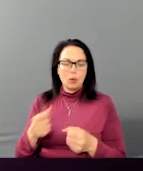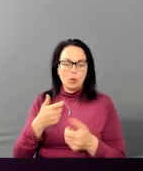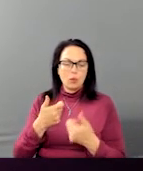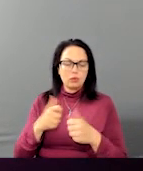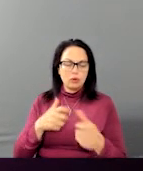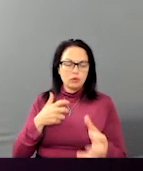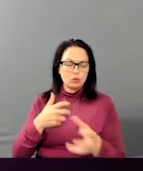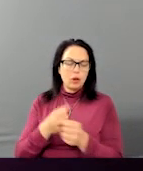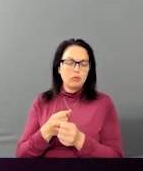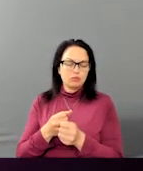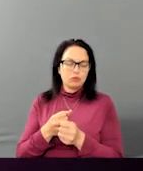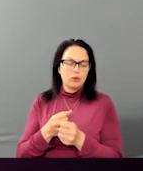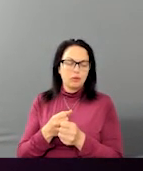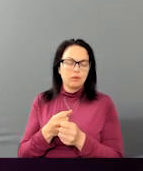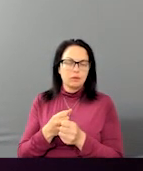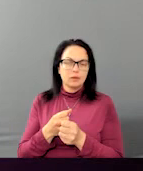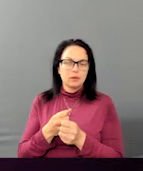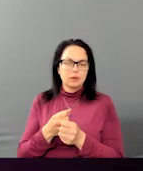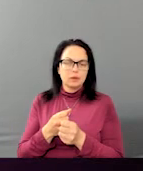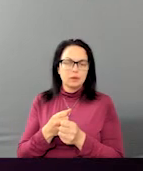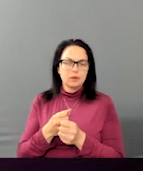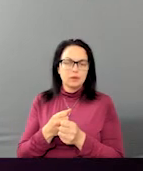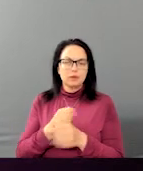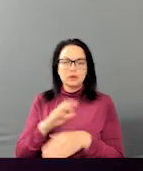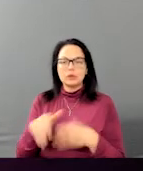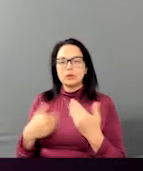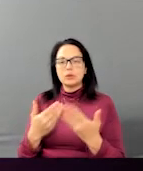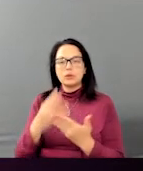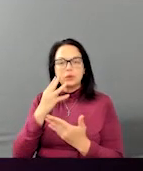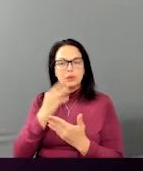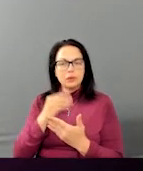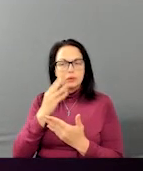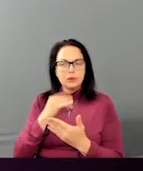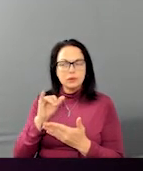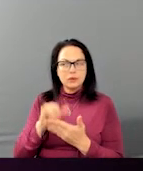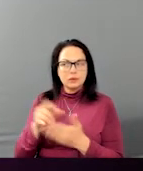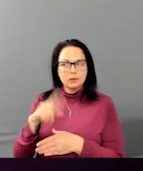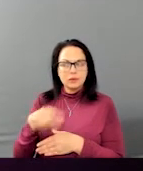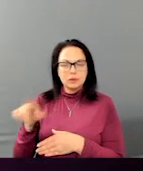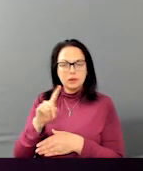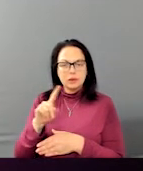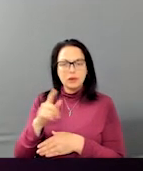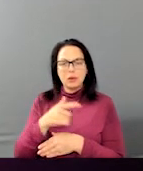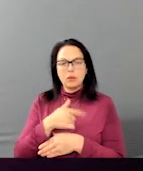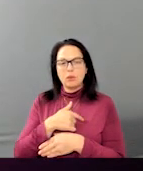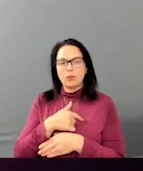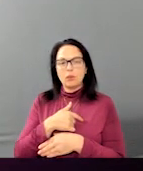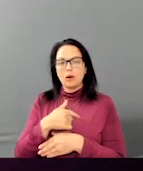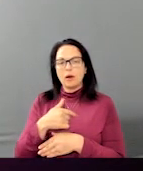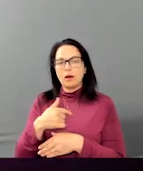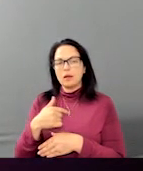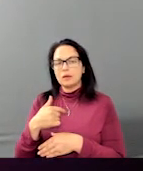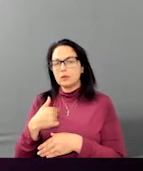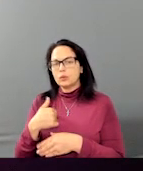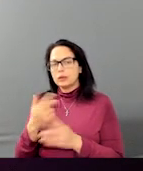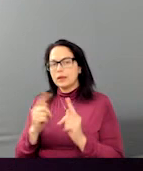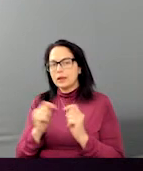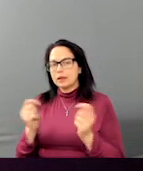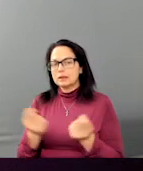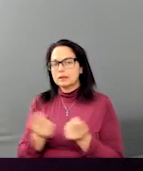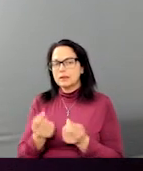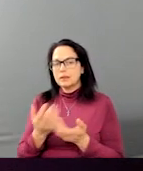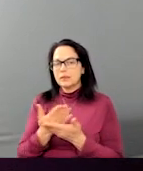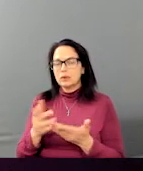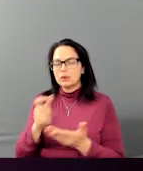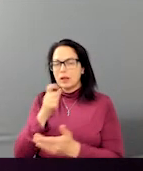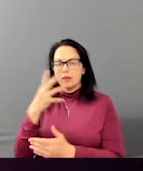17. I'm sure some of you all experienced that. And while React 17 didn't have any external